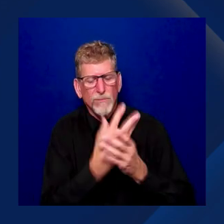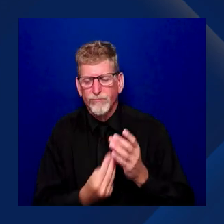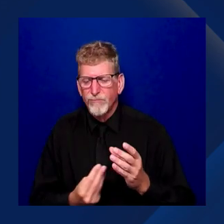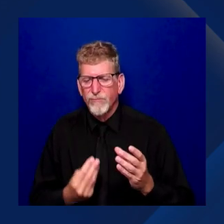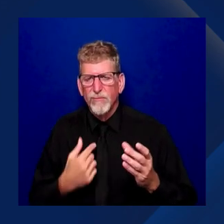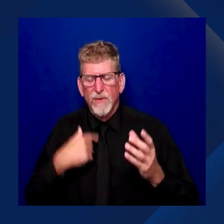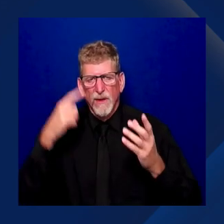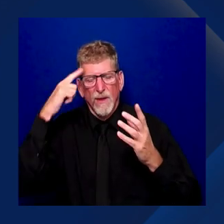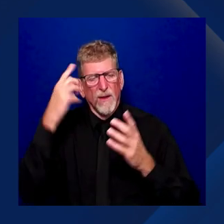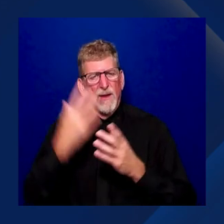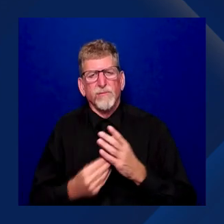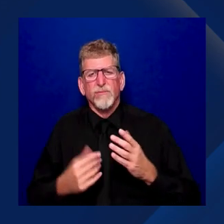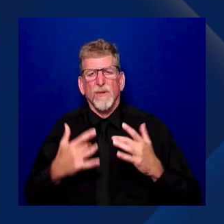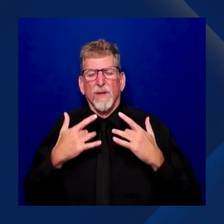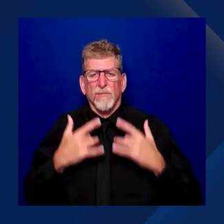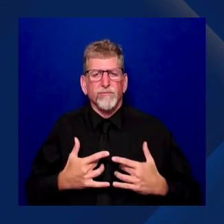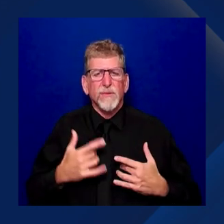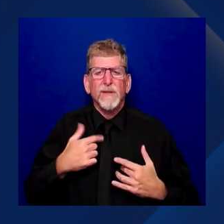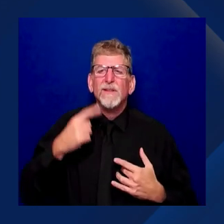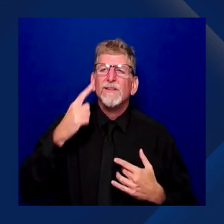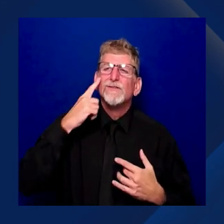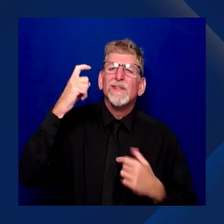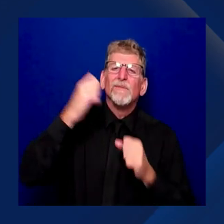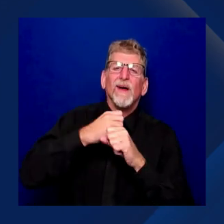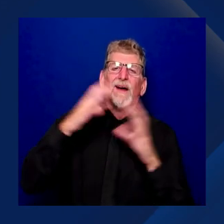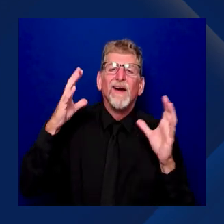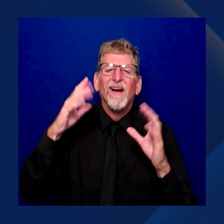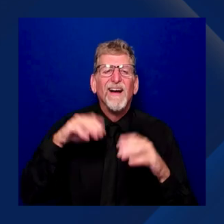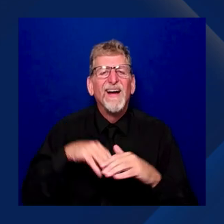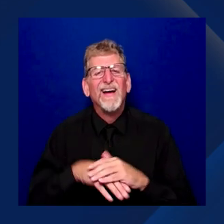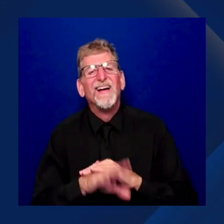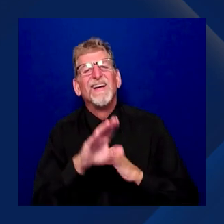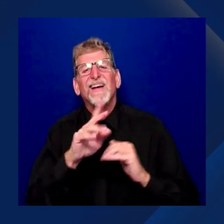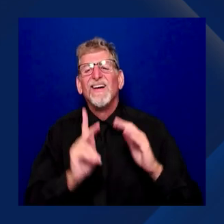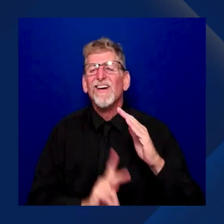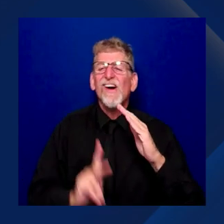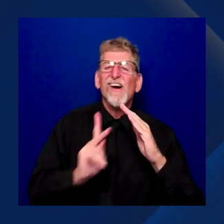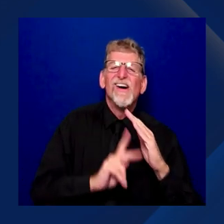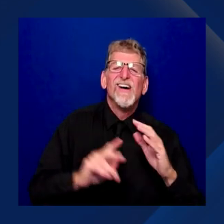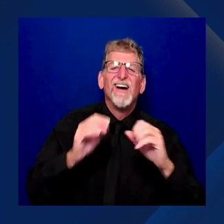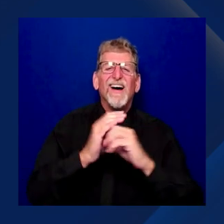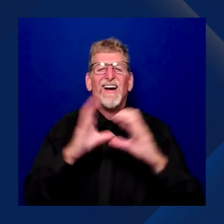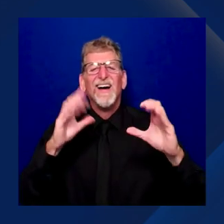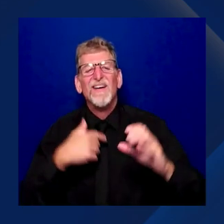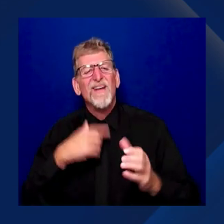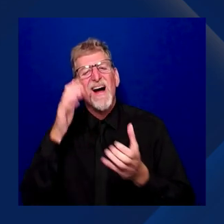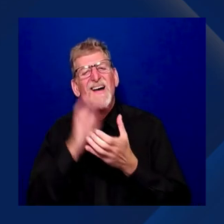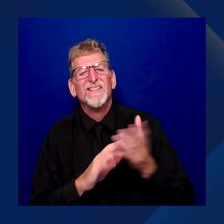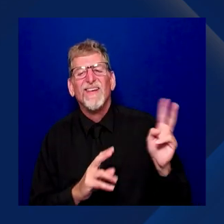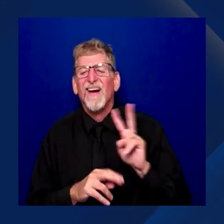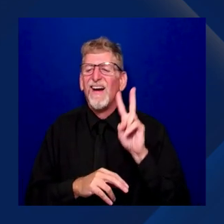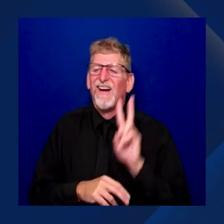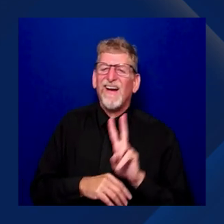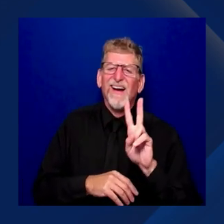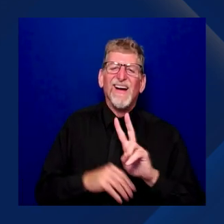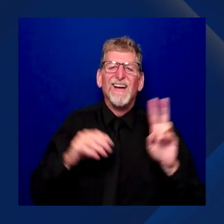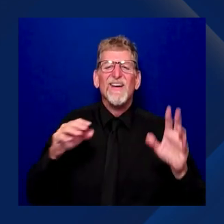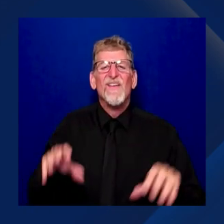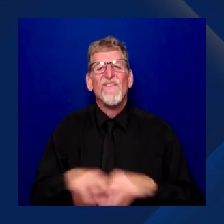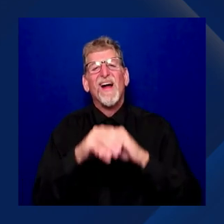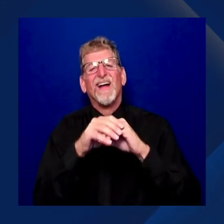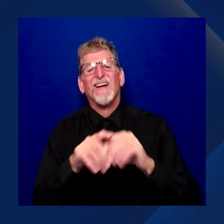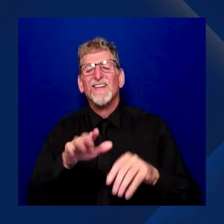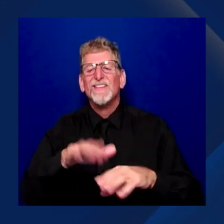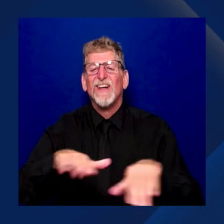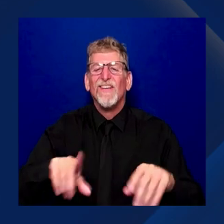of her first day at kindergarten or my husband walking her down the aisle. And all of that just, it vanished